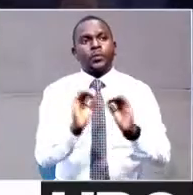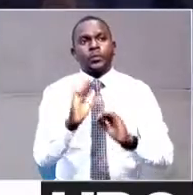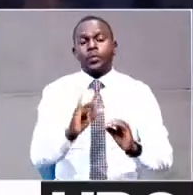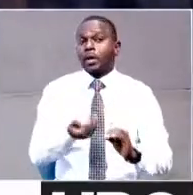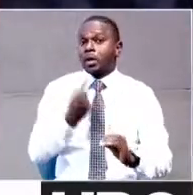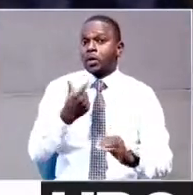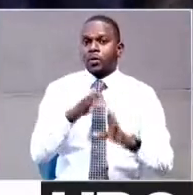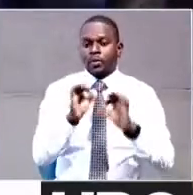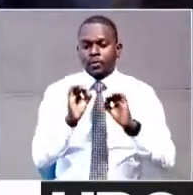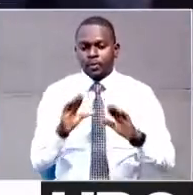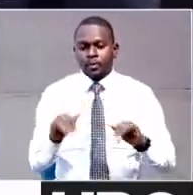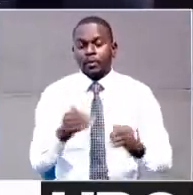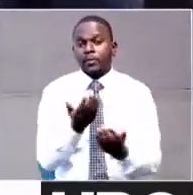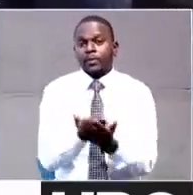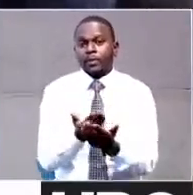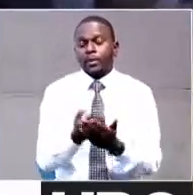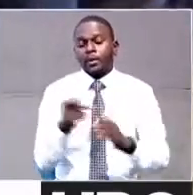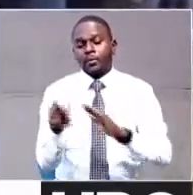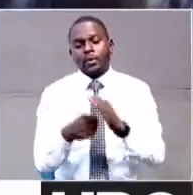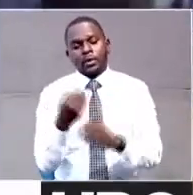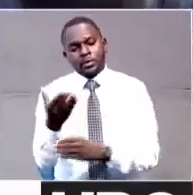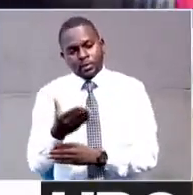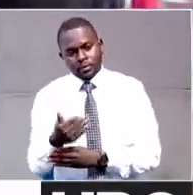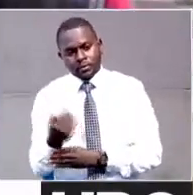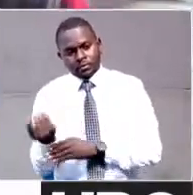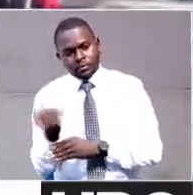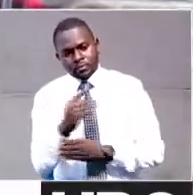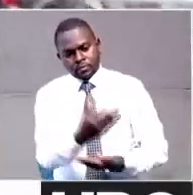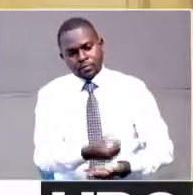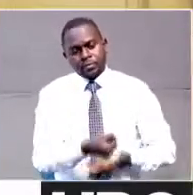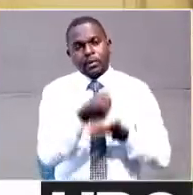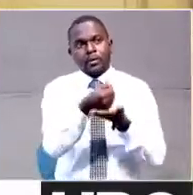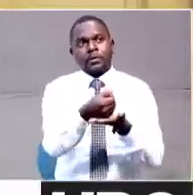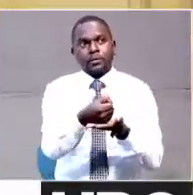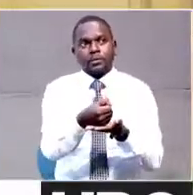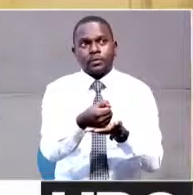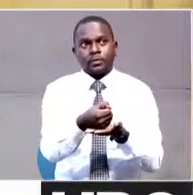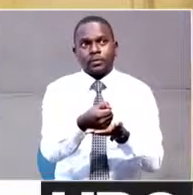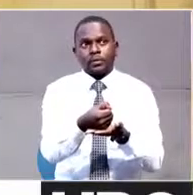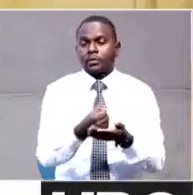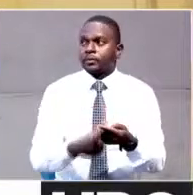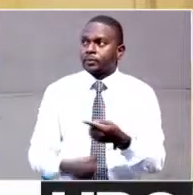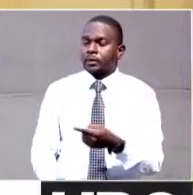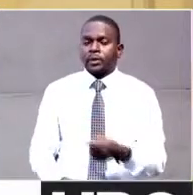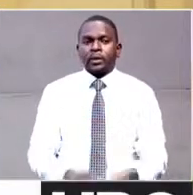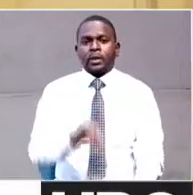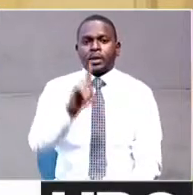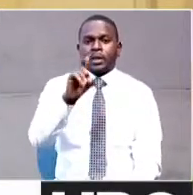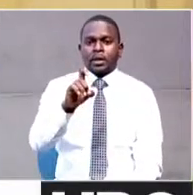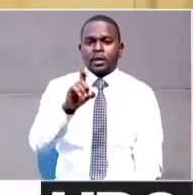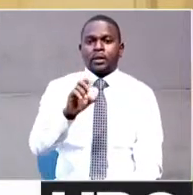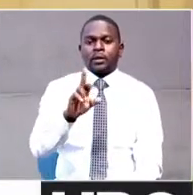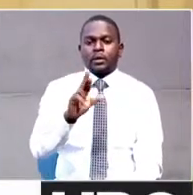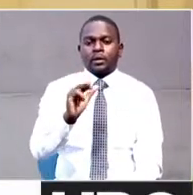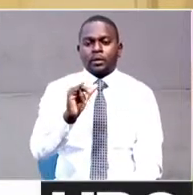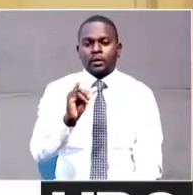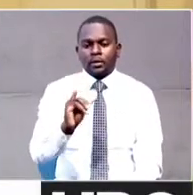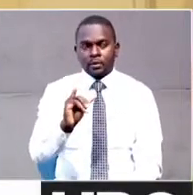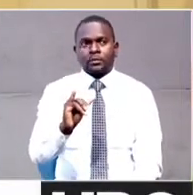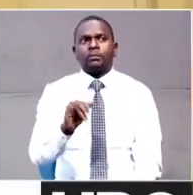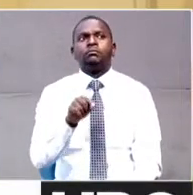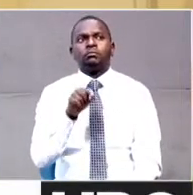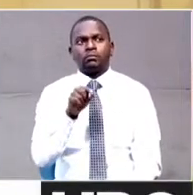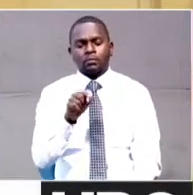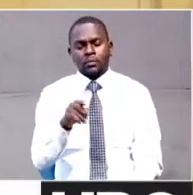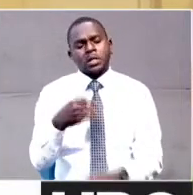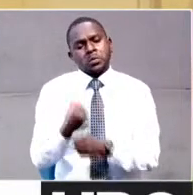drugs. He, however, asked the Premier to come to their aid. It's about the X-ray. Yeah, for quite some time it has